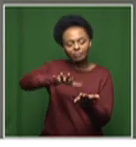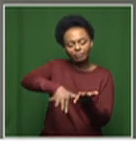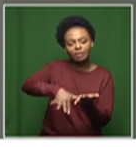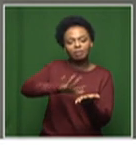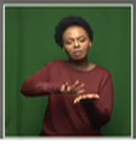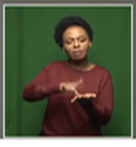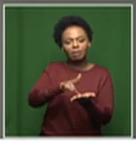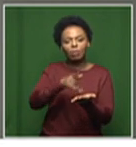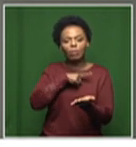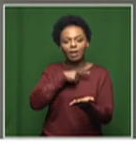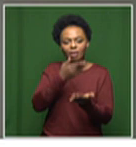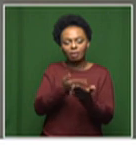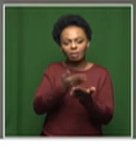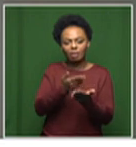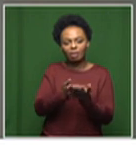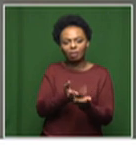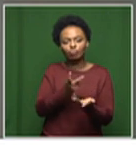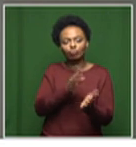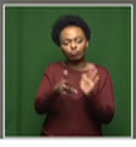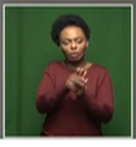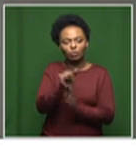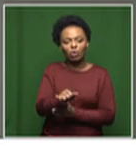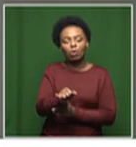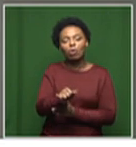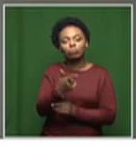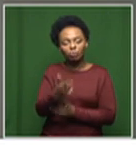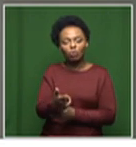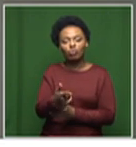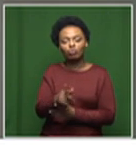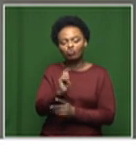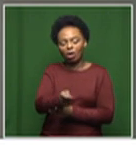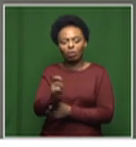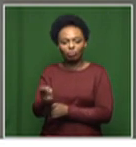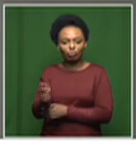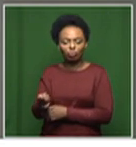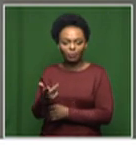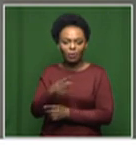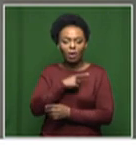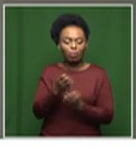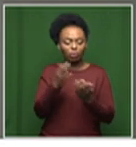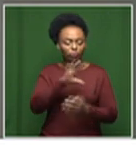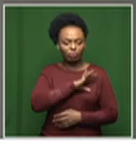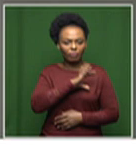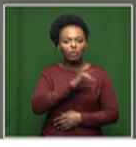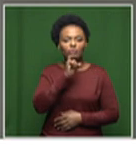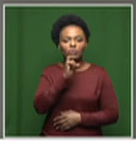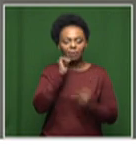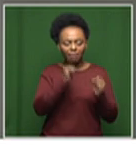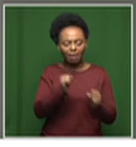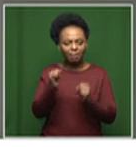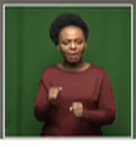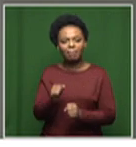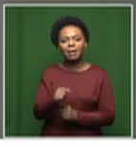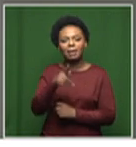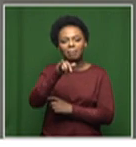validate your transactions. And I think the biggest mistake that consumers make is that they use the same login details. They use